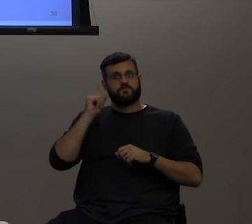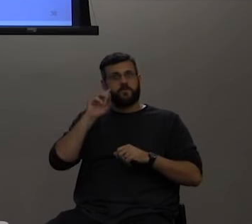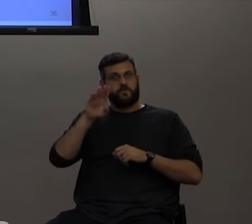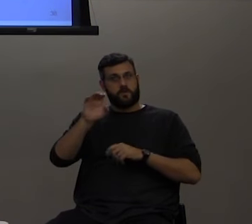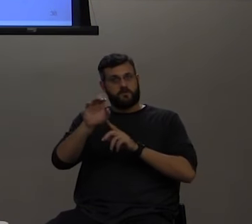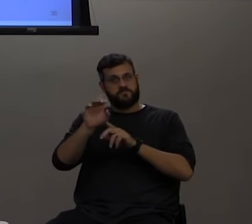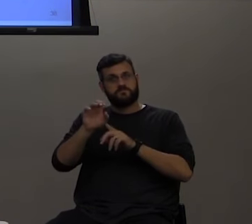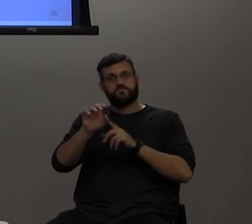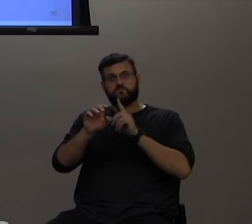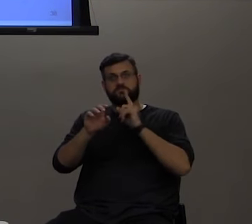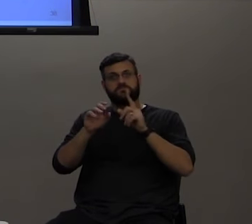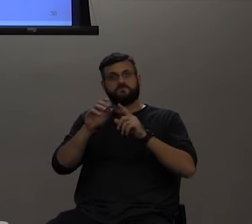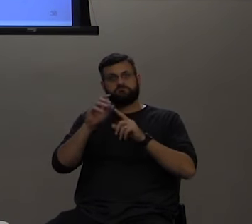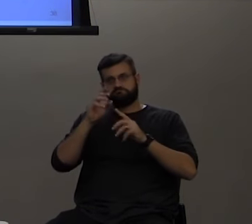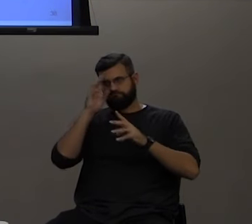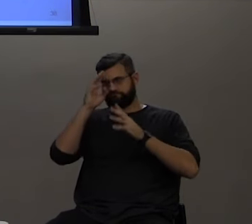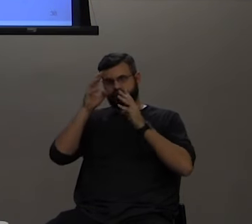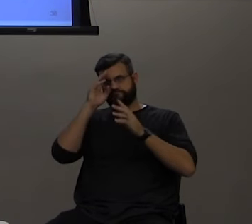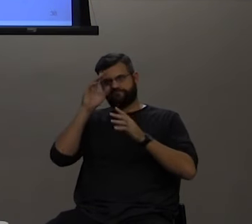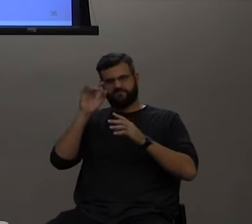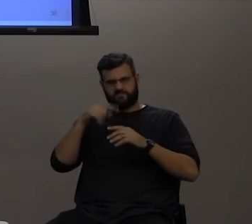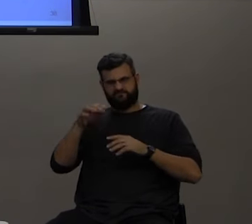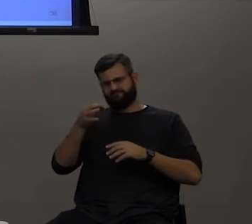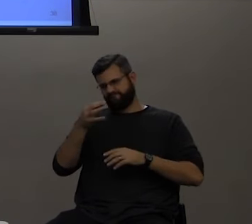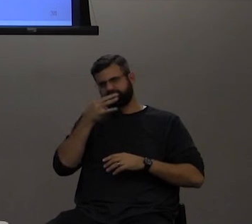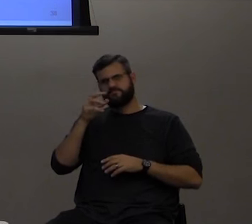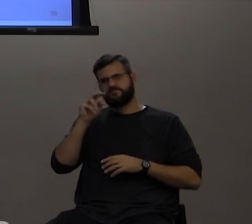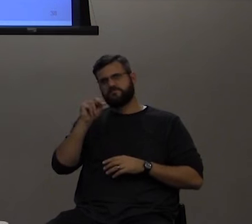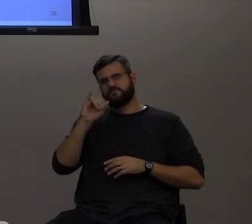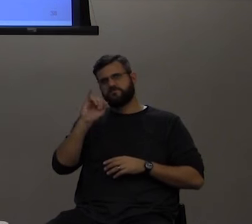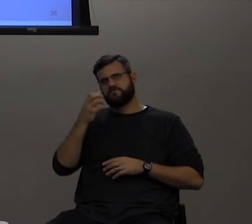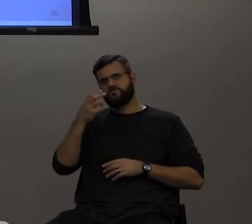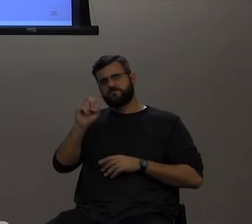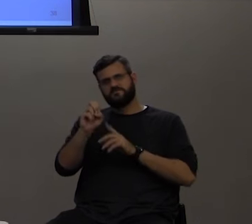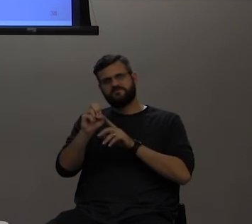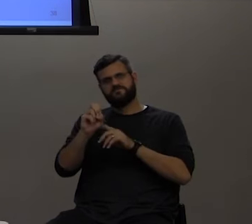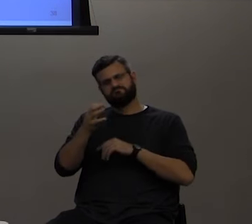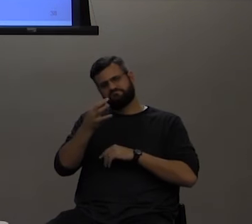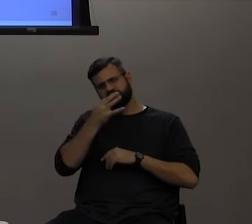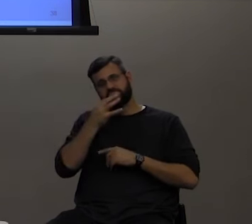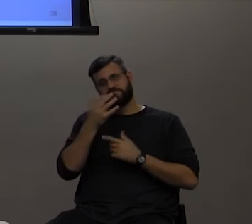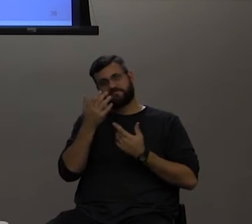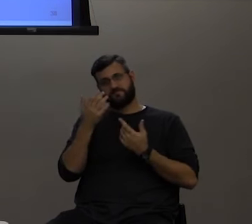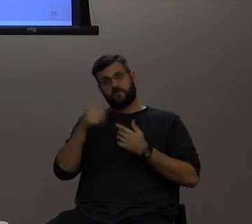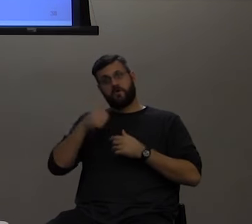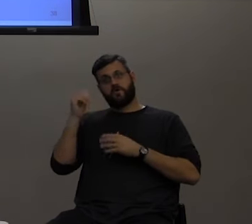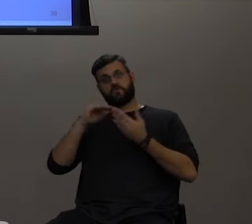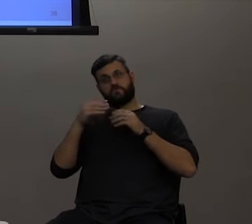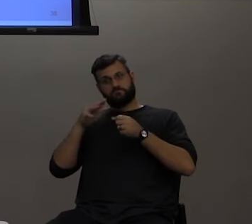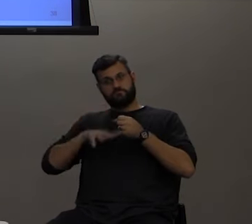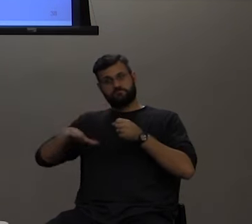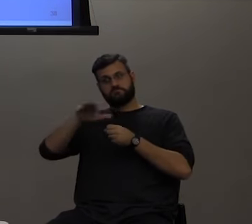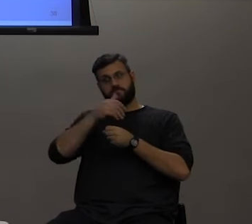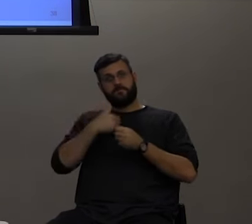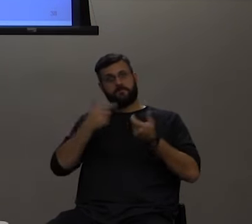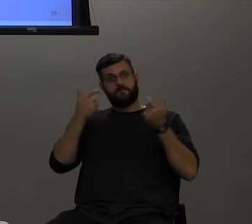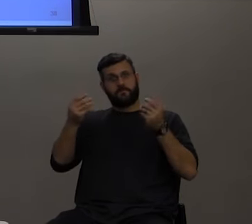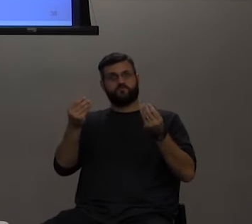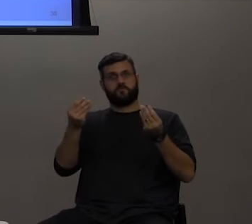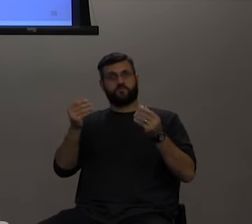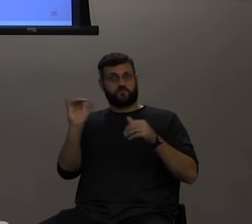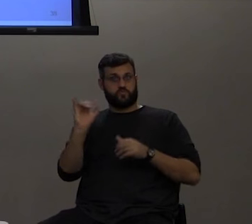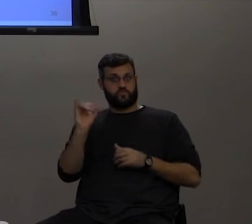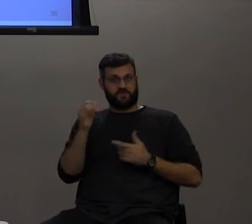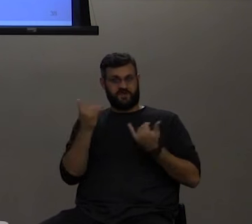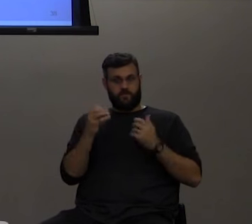Boyle County to really create this as a niche. There are a lot of larger properties in the surrounding communities as well, and so this